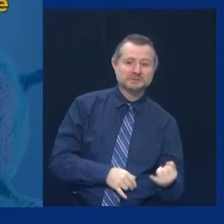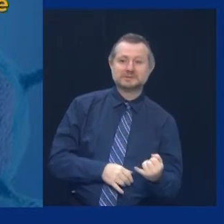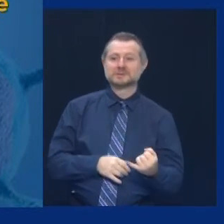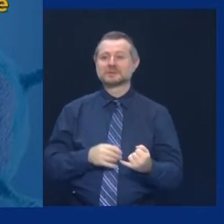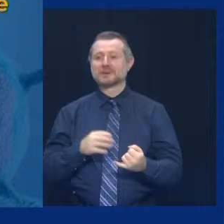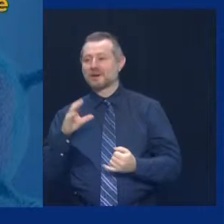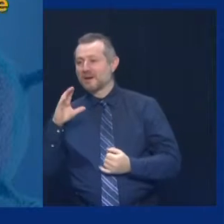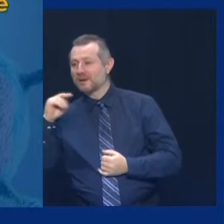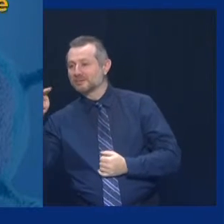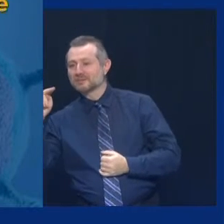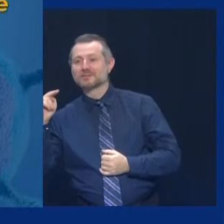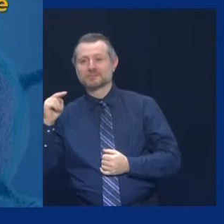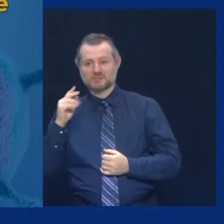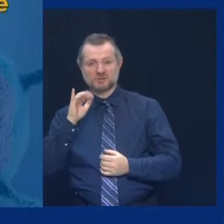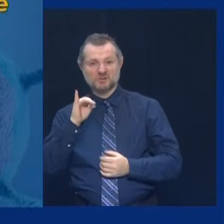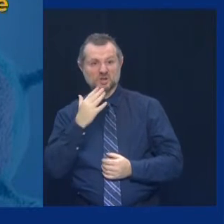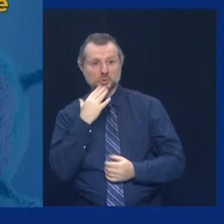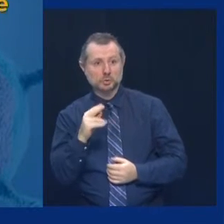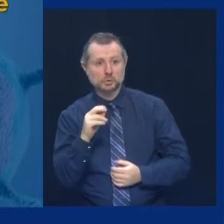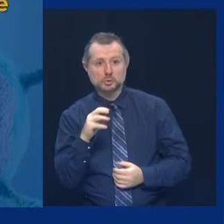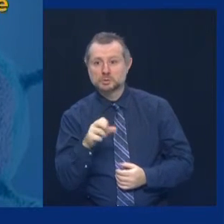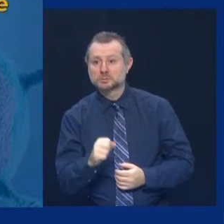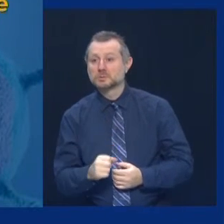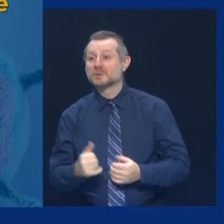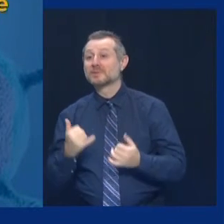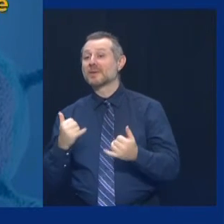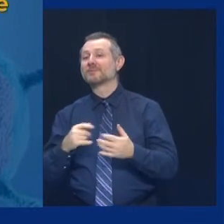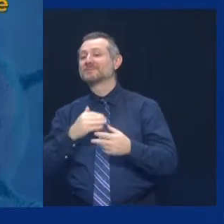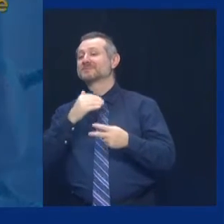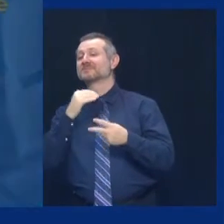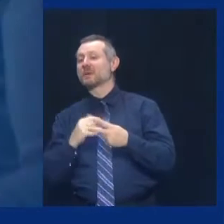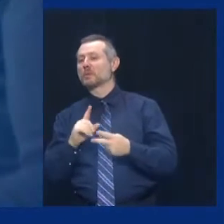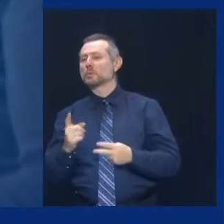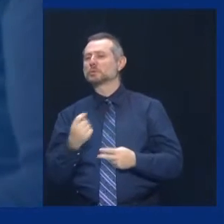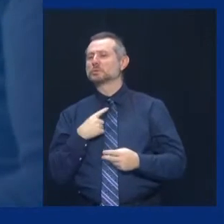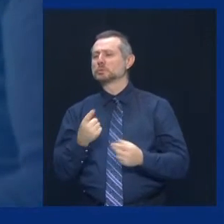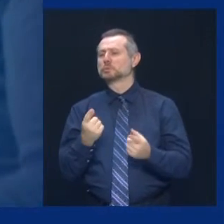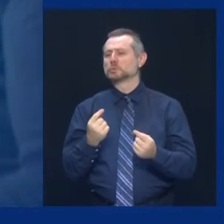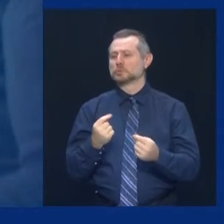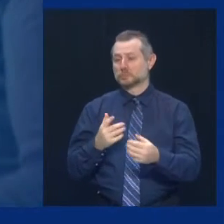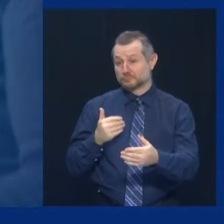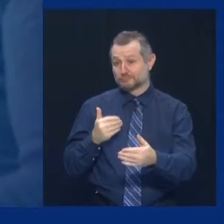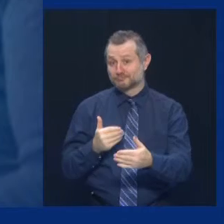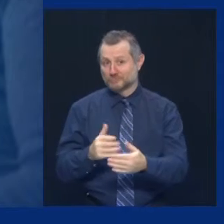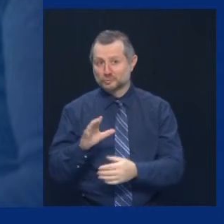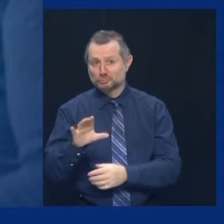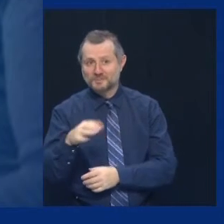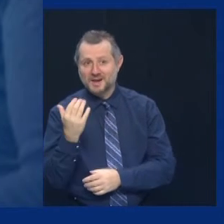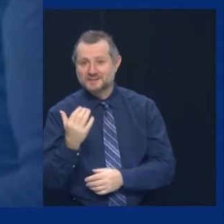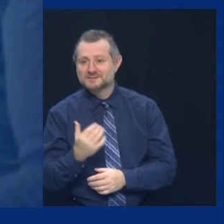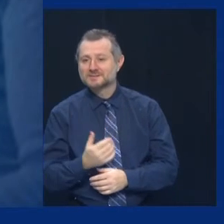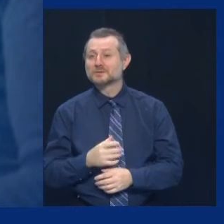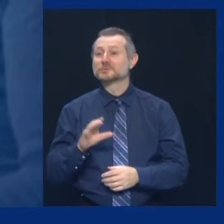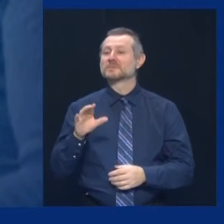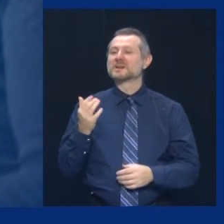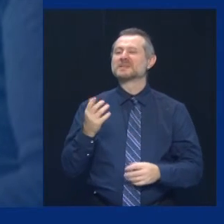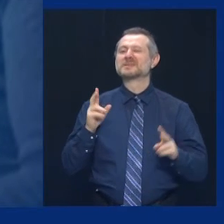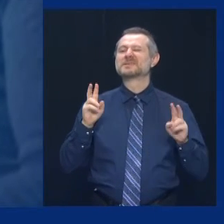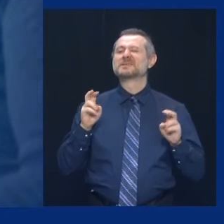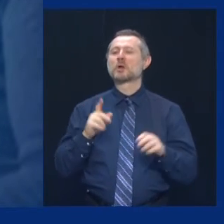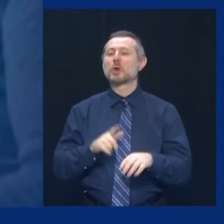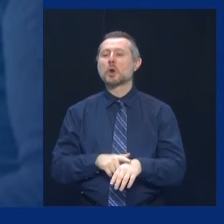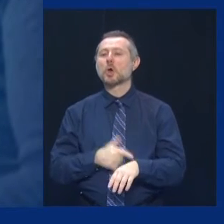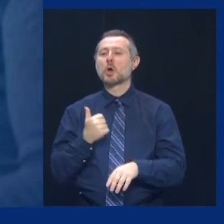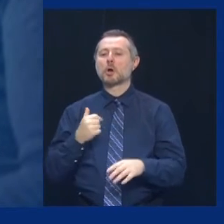question is then, what happens as you get close to Christmas? Christmas is a longer holiday season,